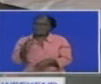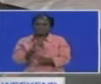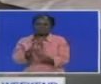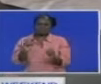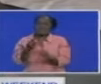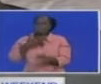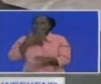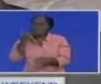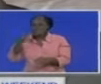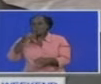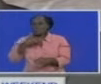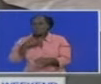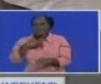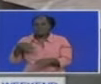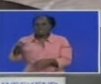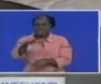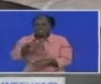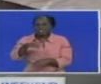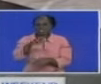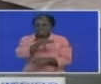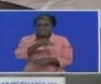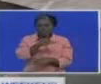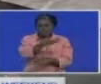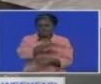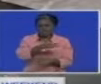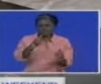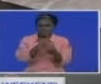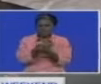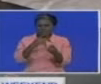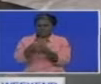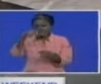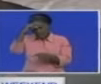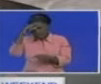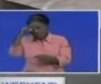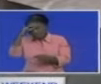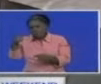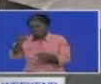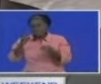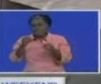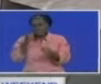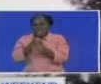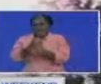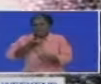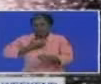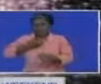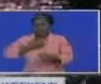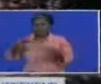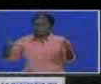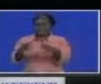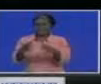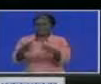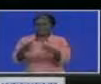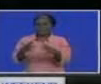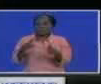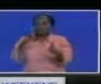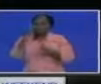would like a regionalized kind of government, and therefore we form our own party.